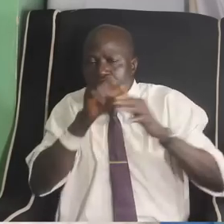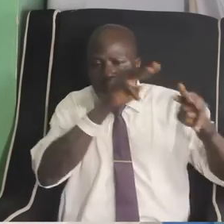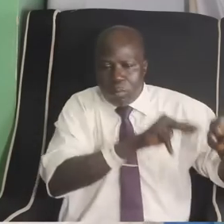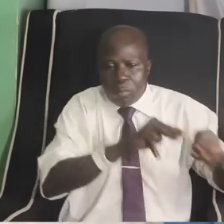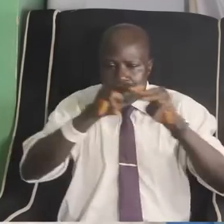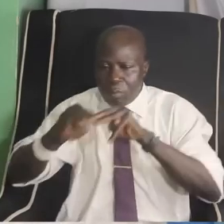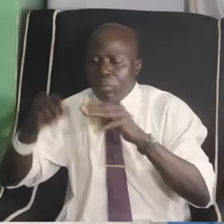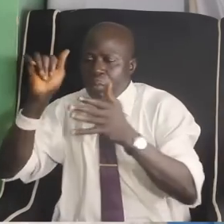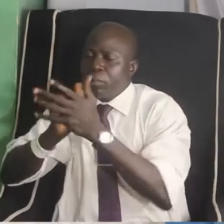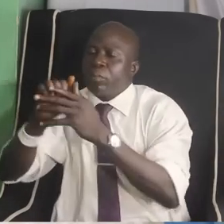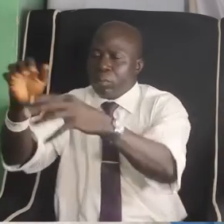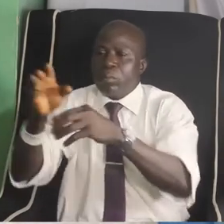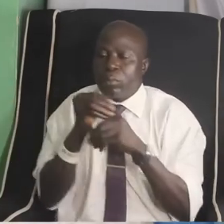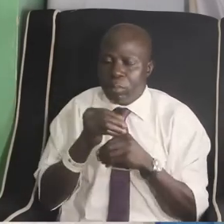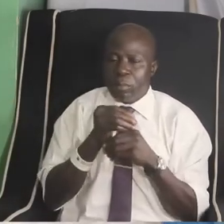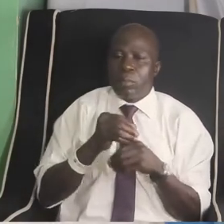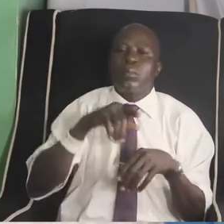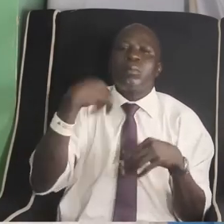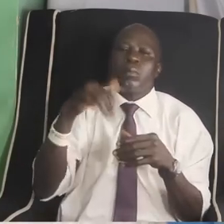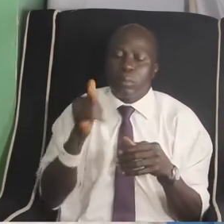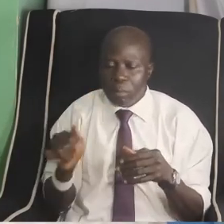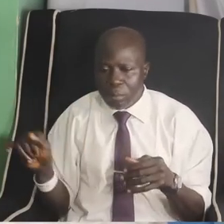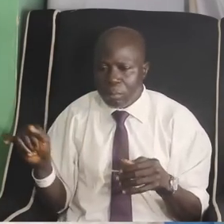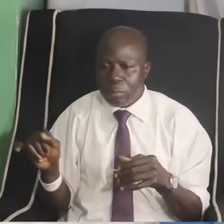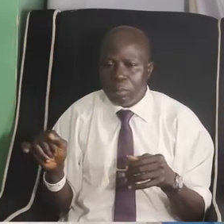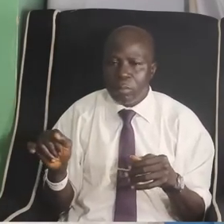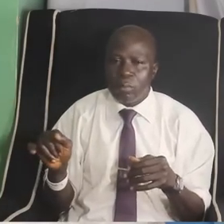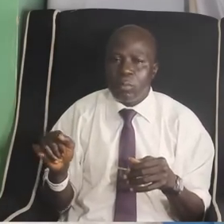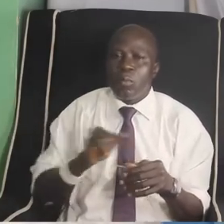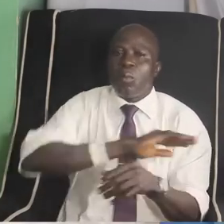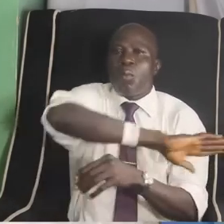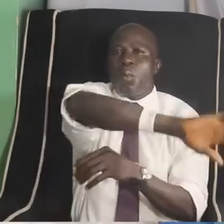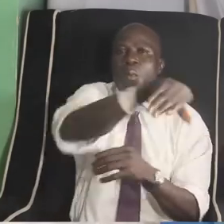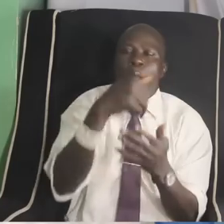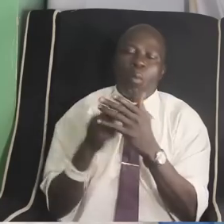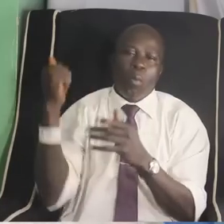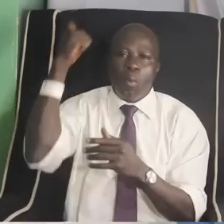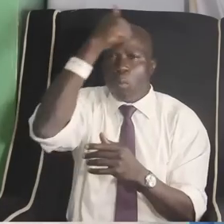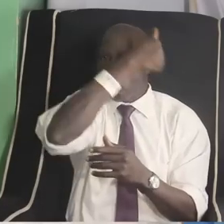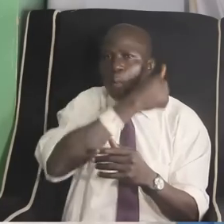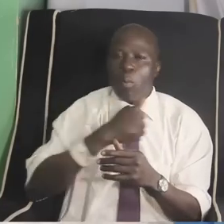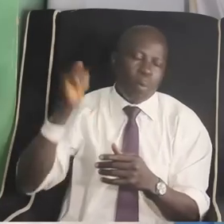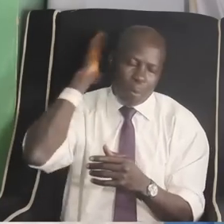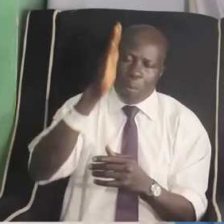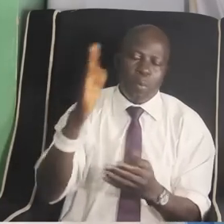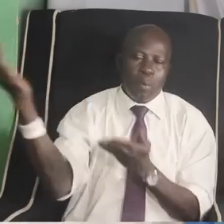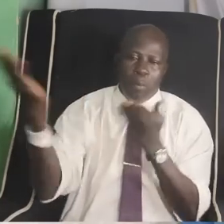that servant has taken. Also we pay and say. Only all Africa will serve you.